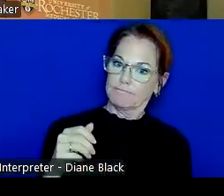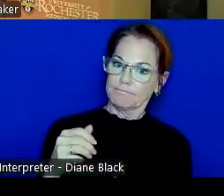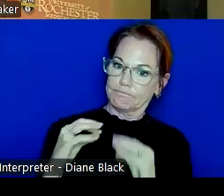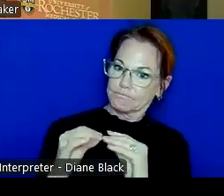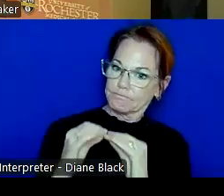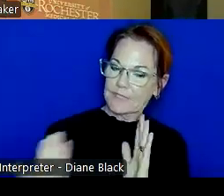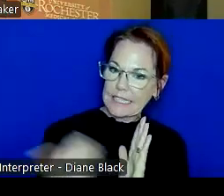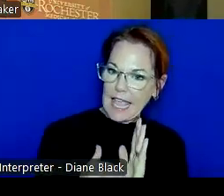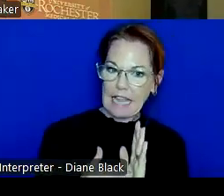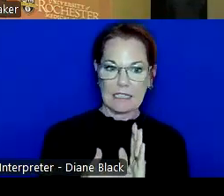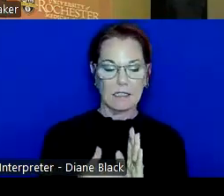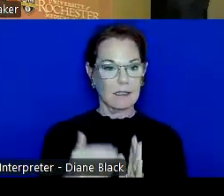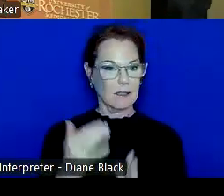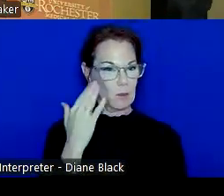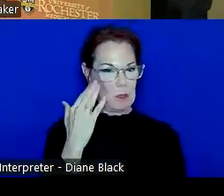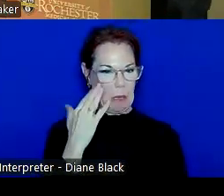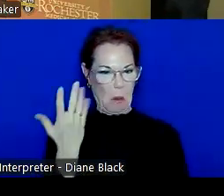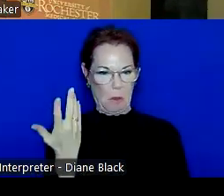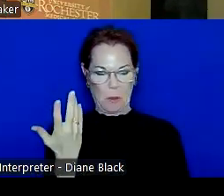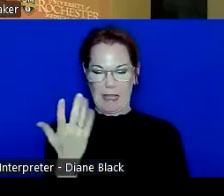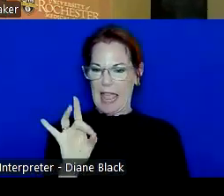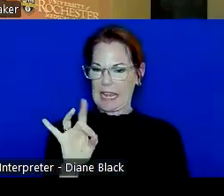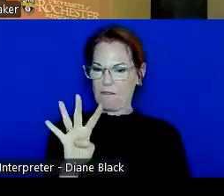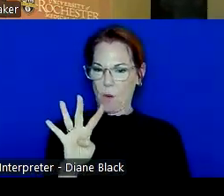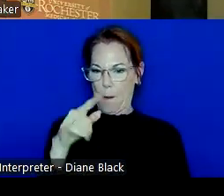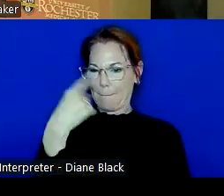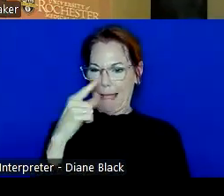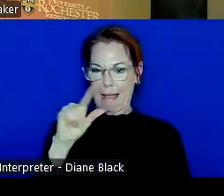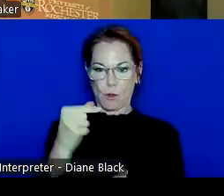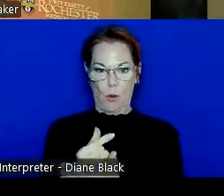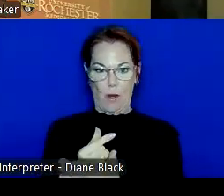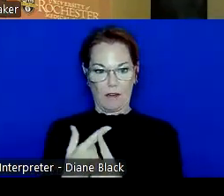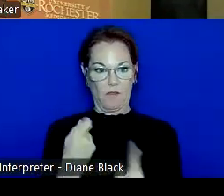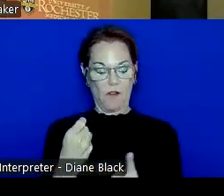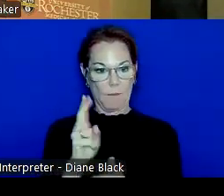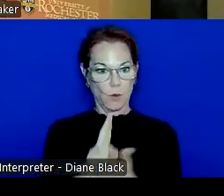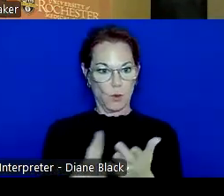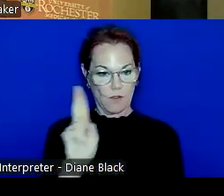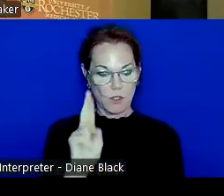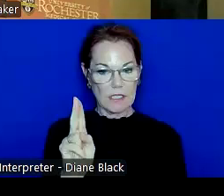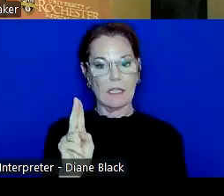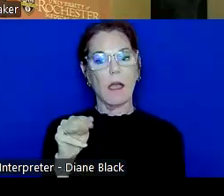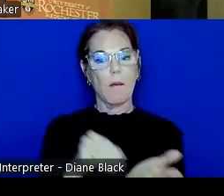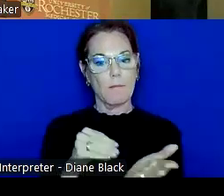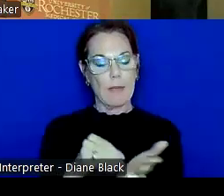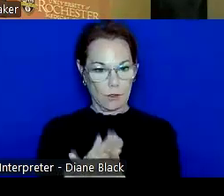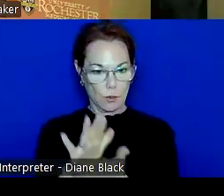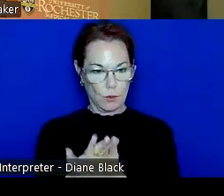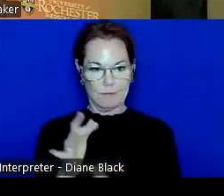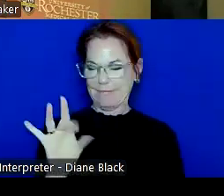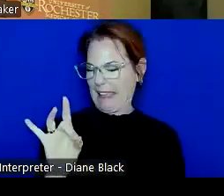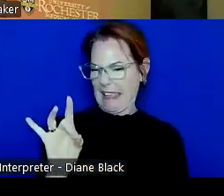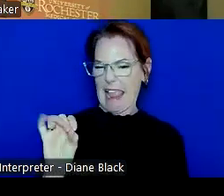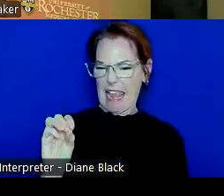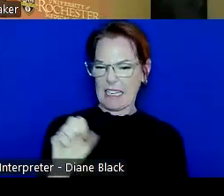think, 84 Black male graduates had graduated from the University of Rochester Medical School. Change is happening, and yet so often we allow